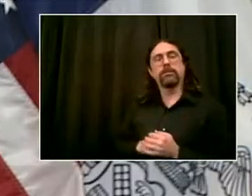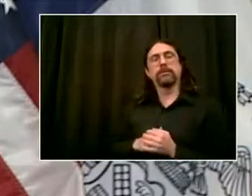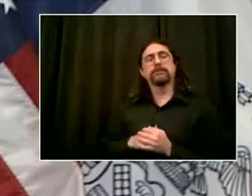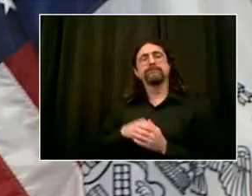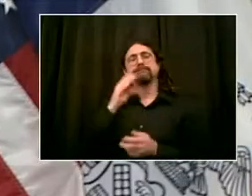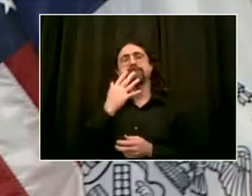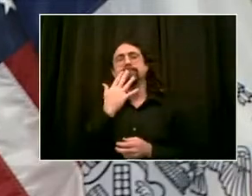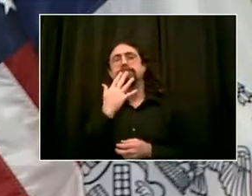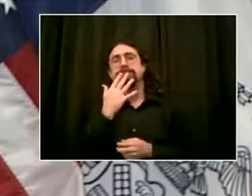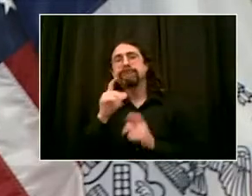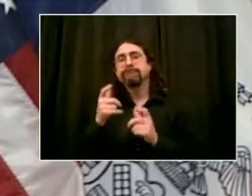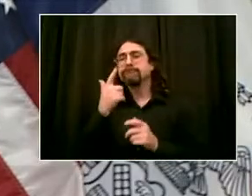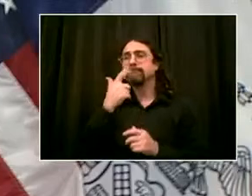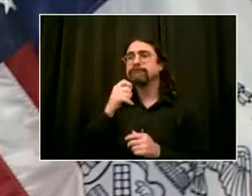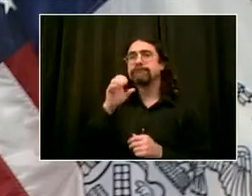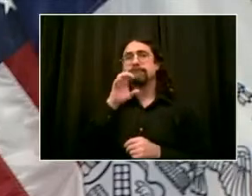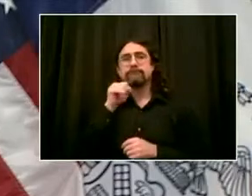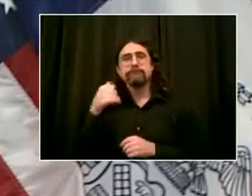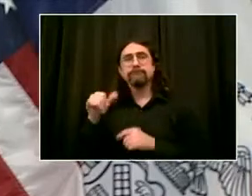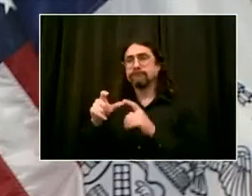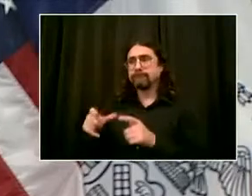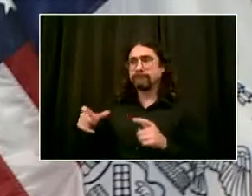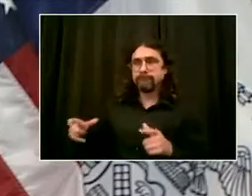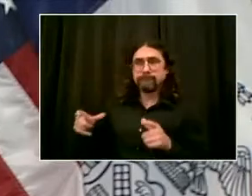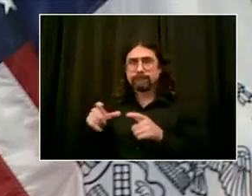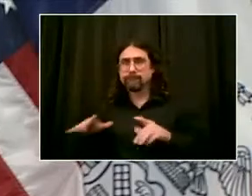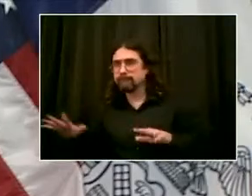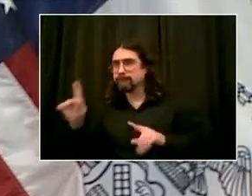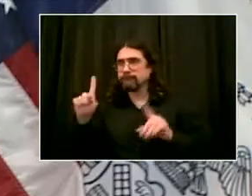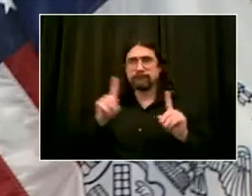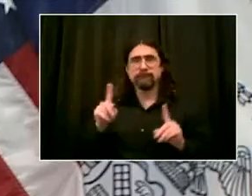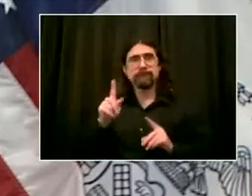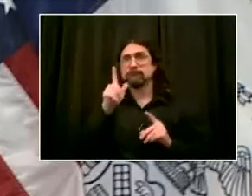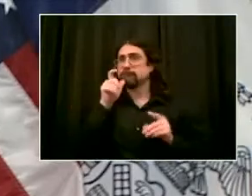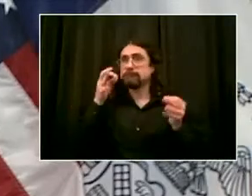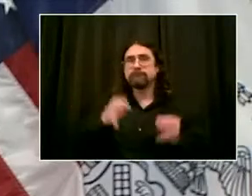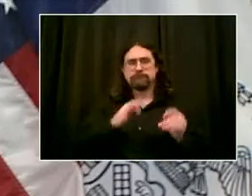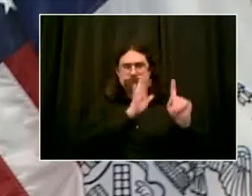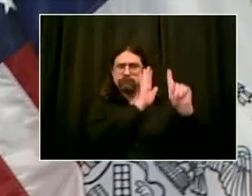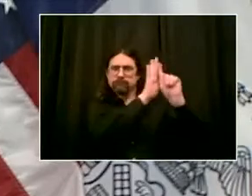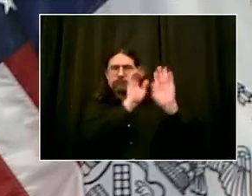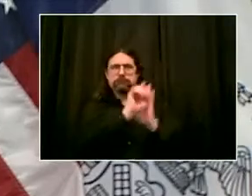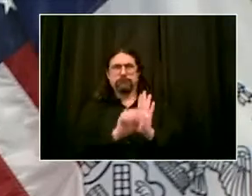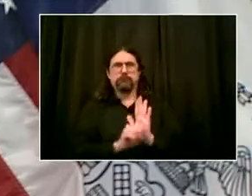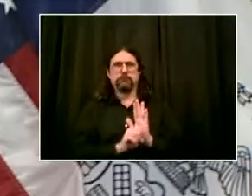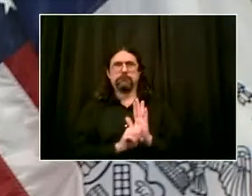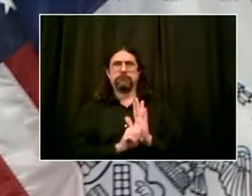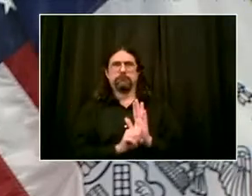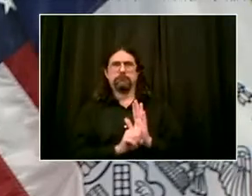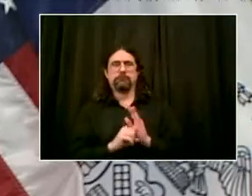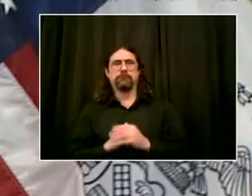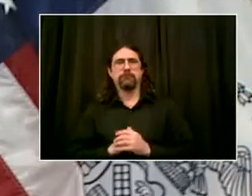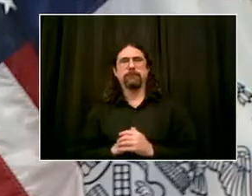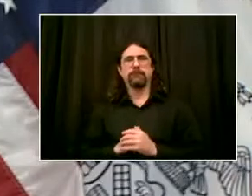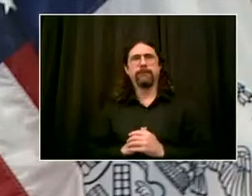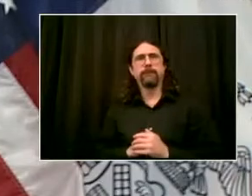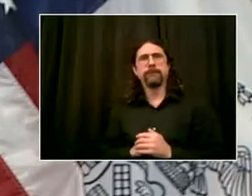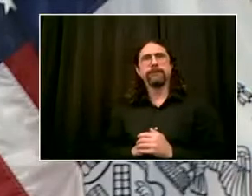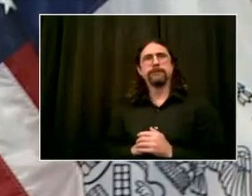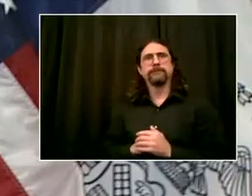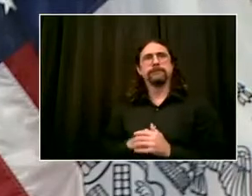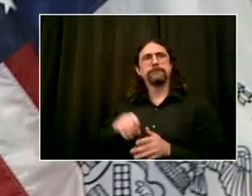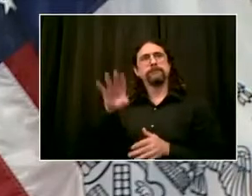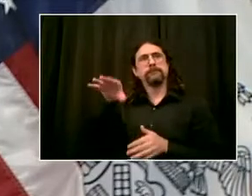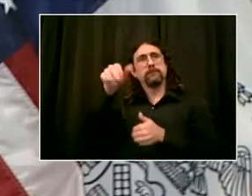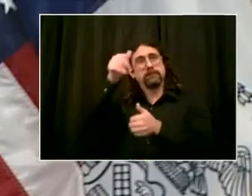saw the problems in Brooklyn Queens uh I had a different approach and I might do things a little differently but the state has the right to apply it the